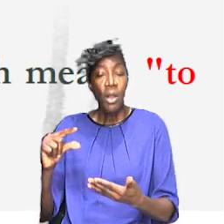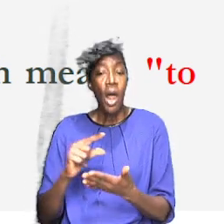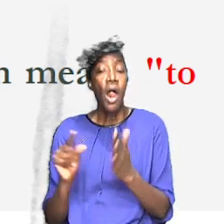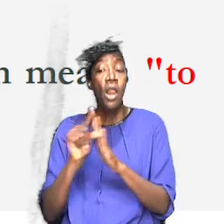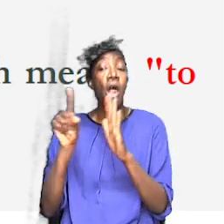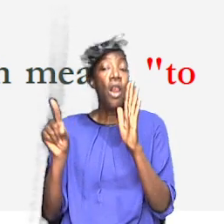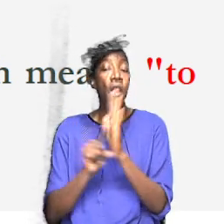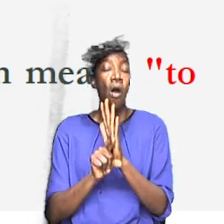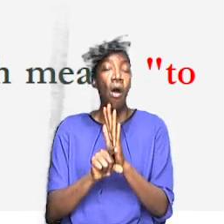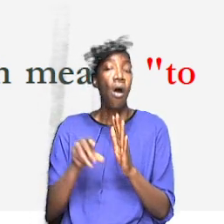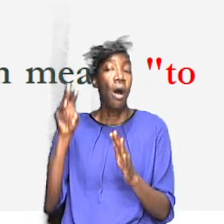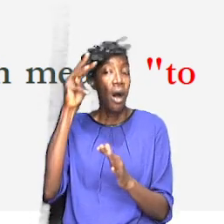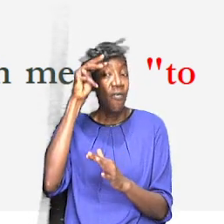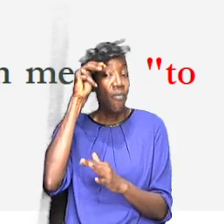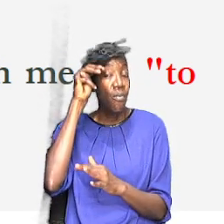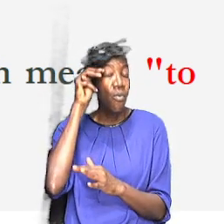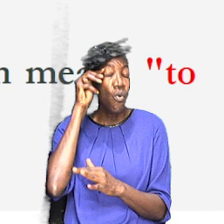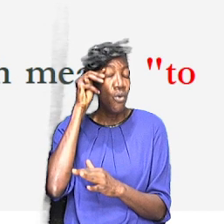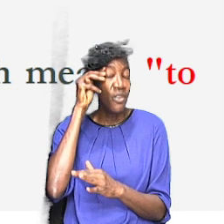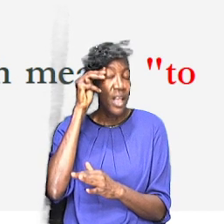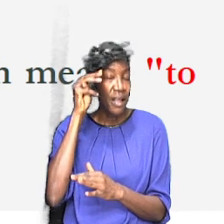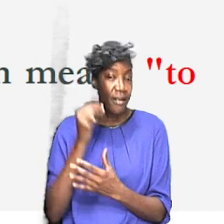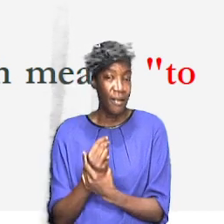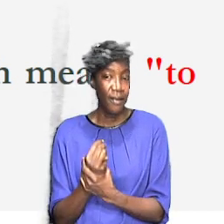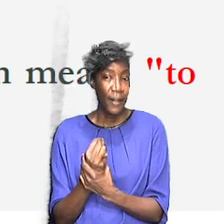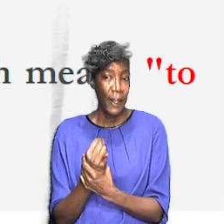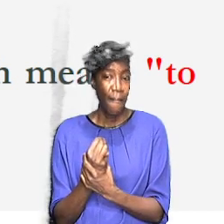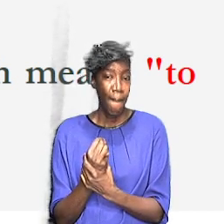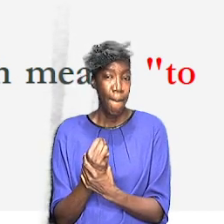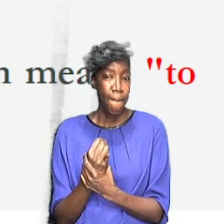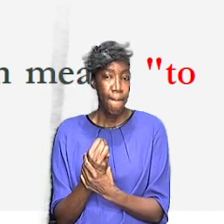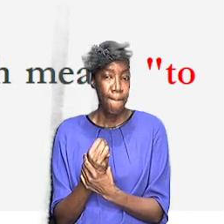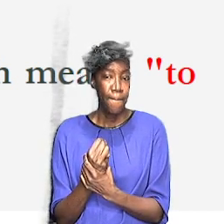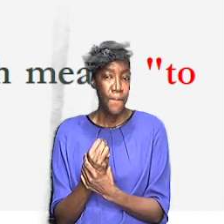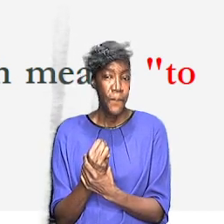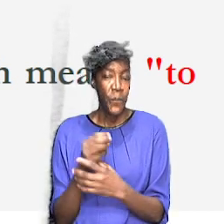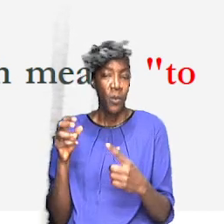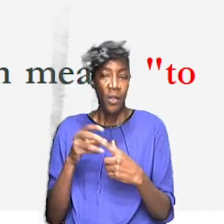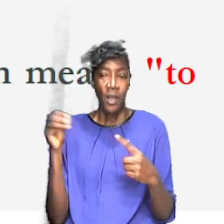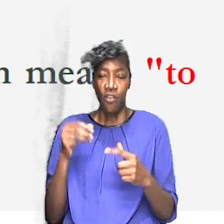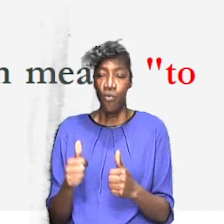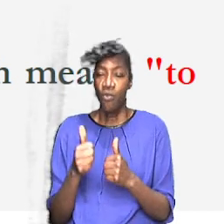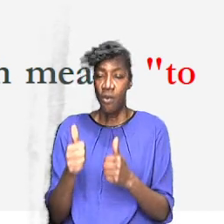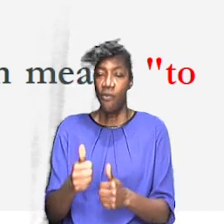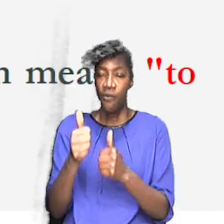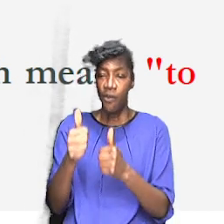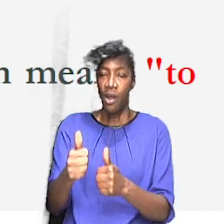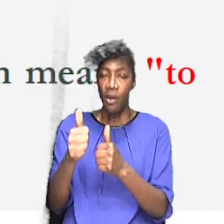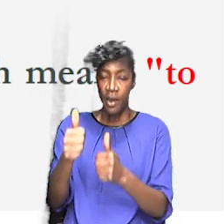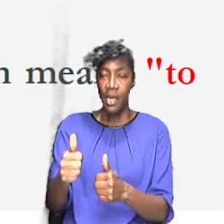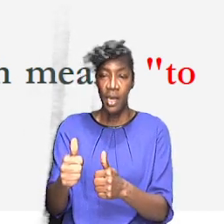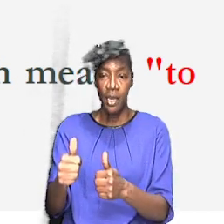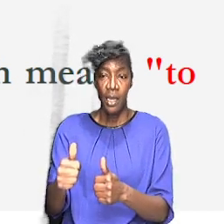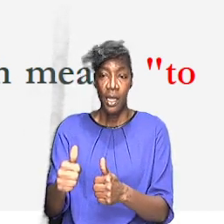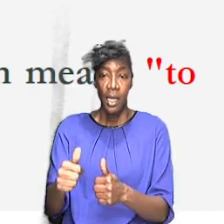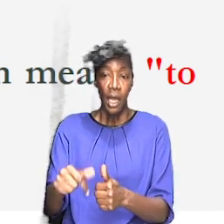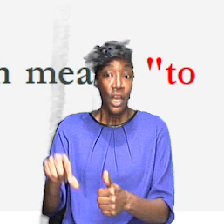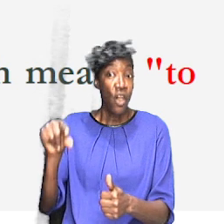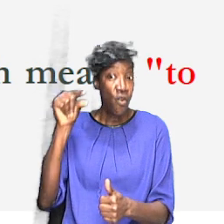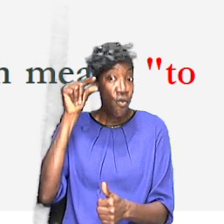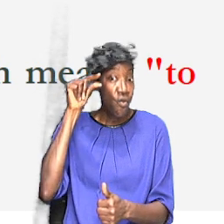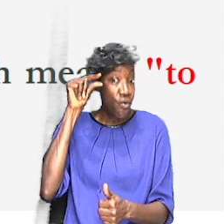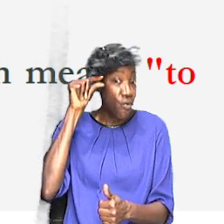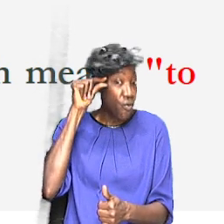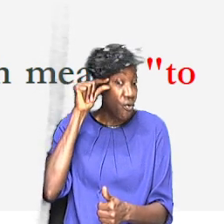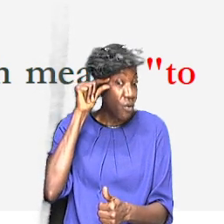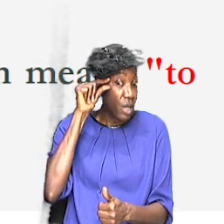especially those that were found in the Torah. All right. But they decided by following the Greek laws,